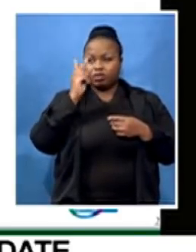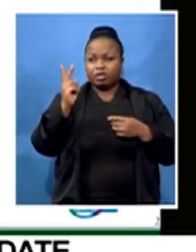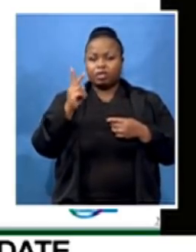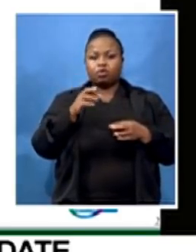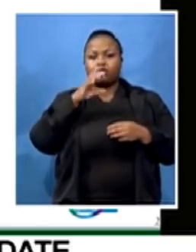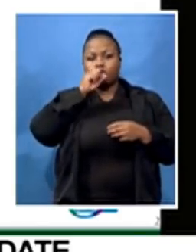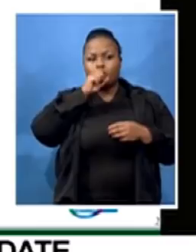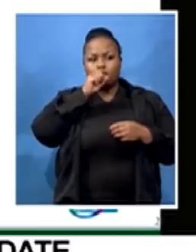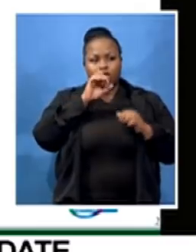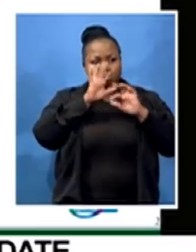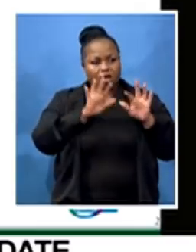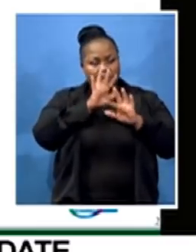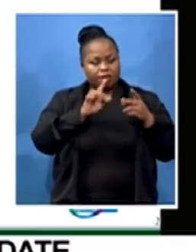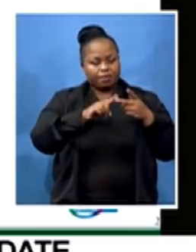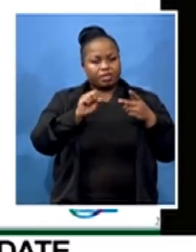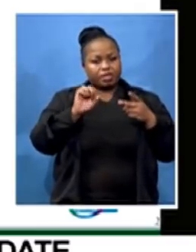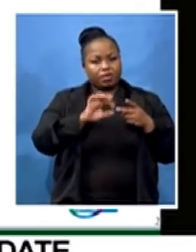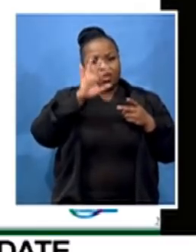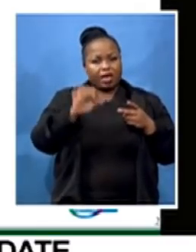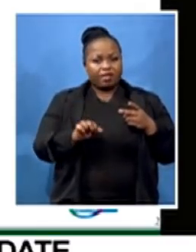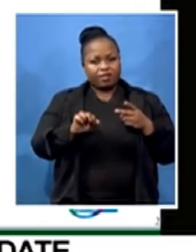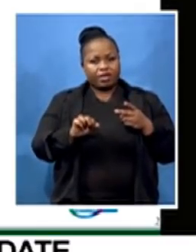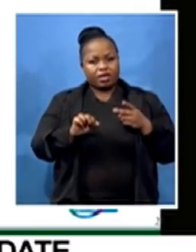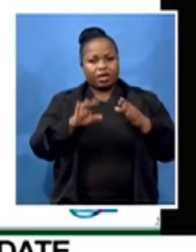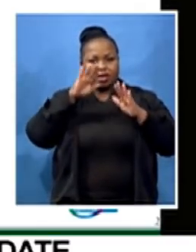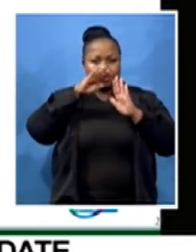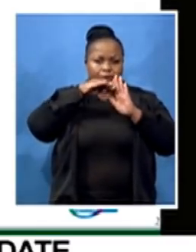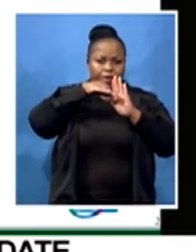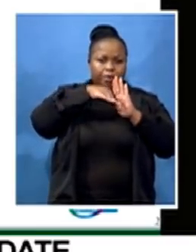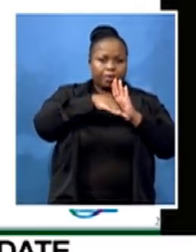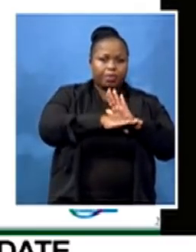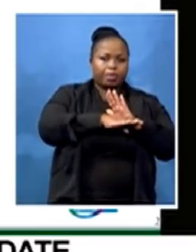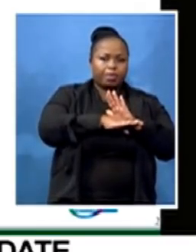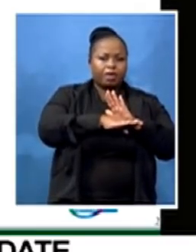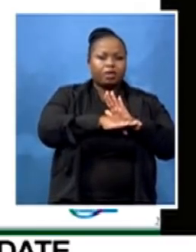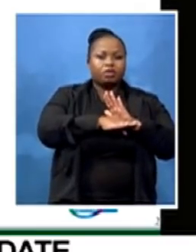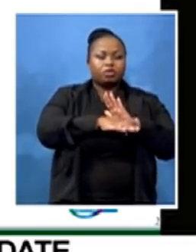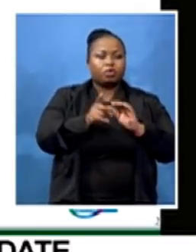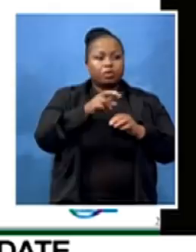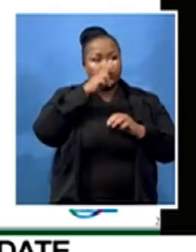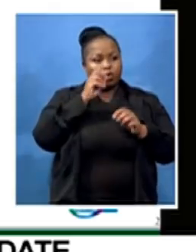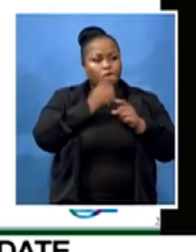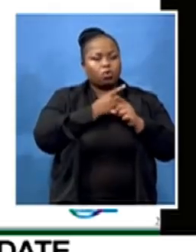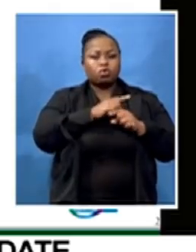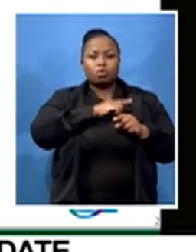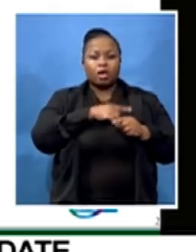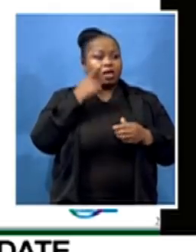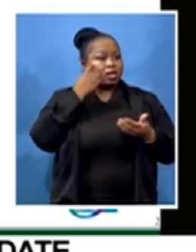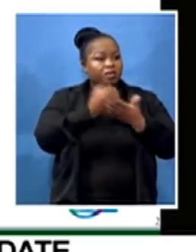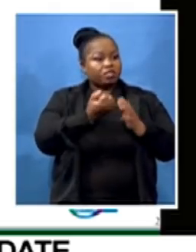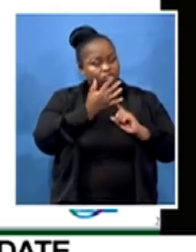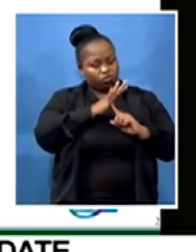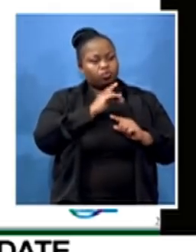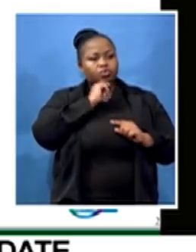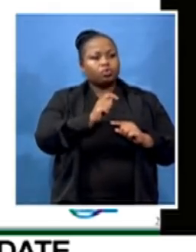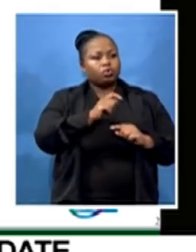a turn. So we haven't got any doubt that there's epidemiological evidence of the flattening of the curve. The question is, how do we